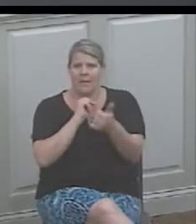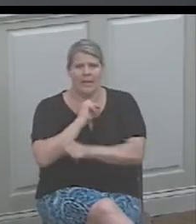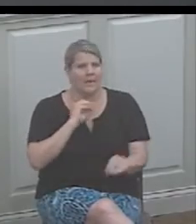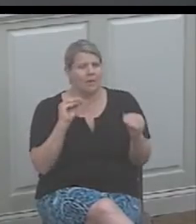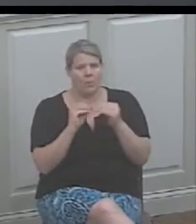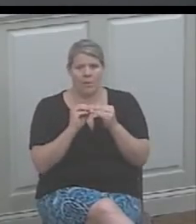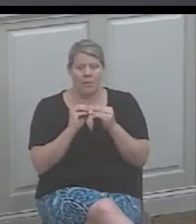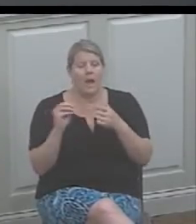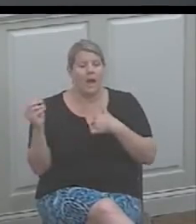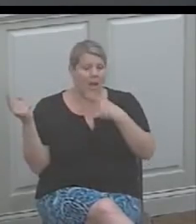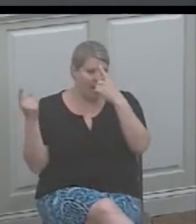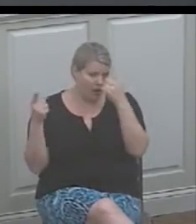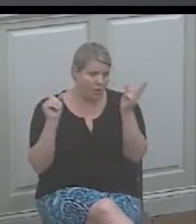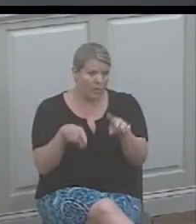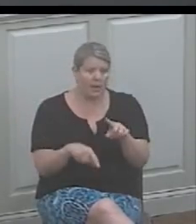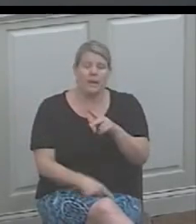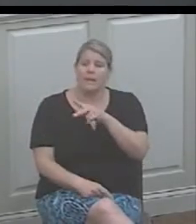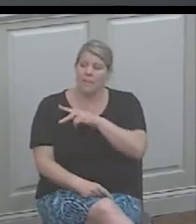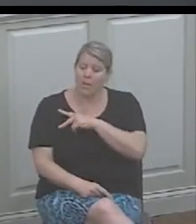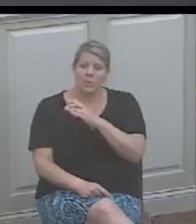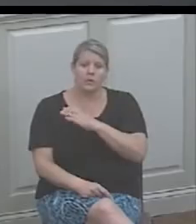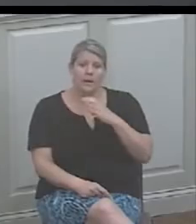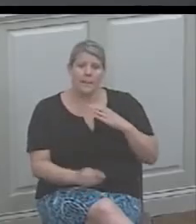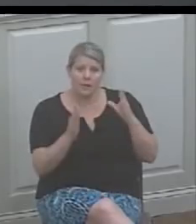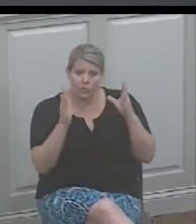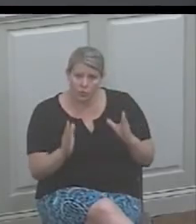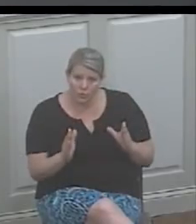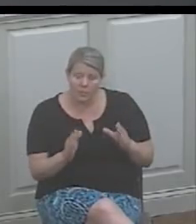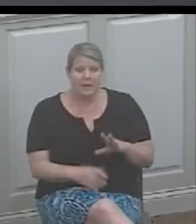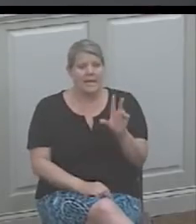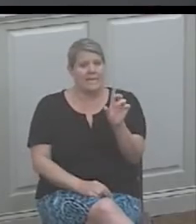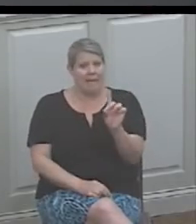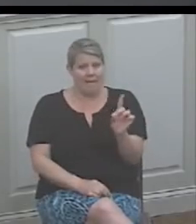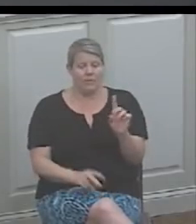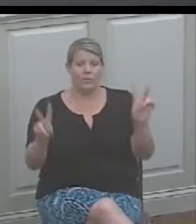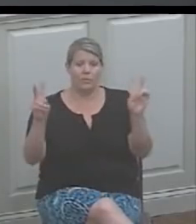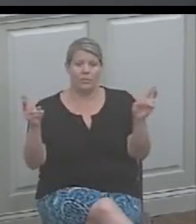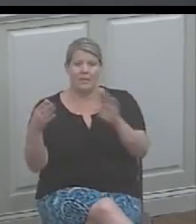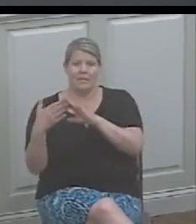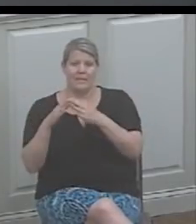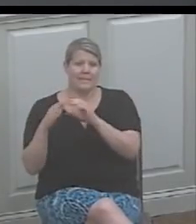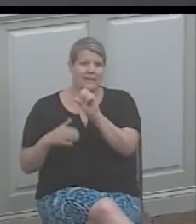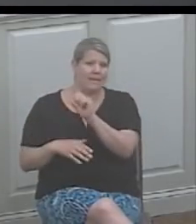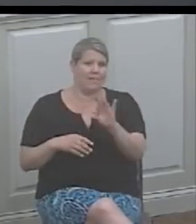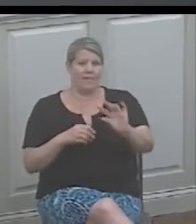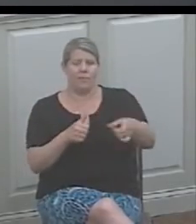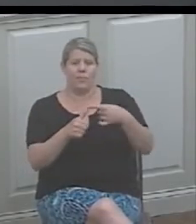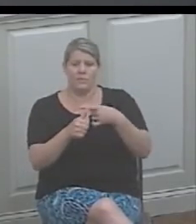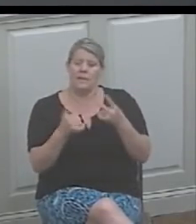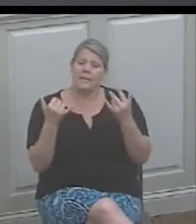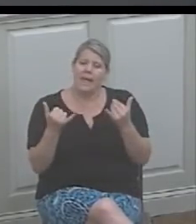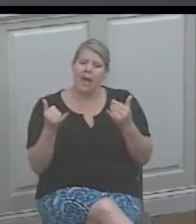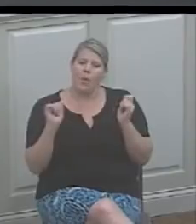agree more. Mr. Mayor, commissioners, Danville is the city of firsts. Let's all work hard